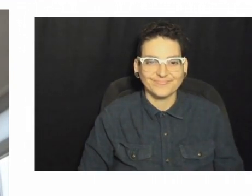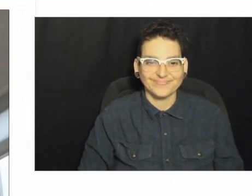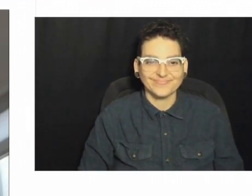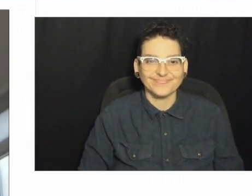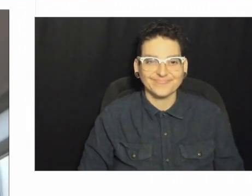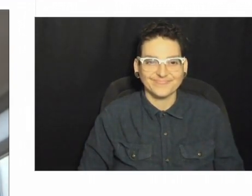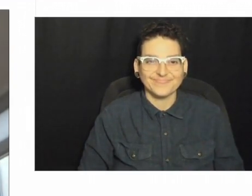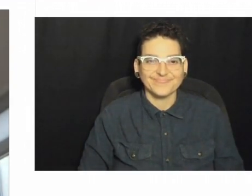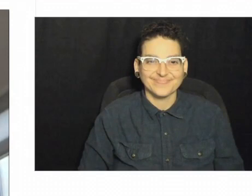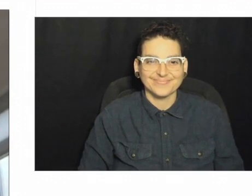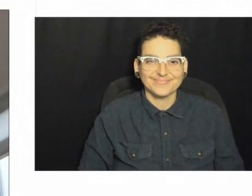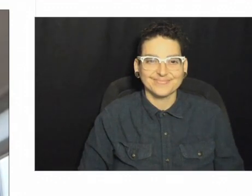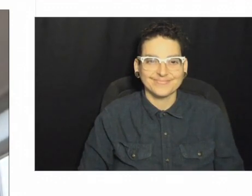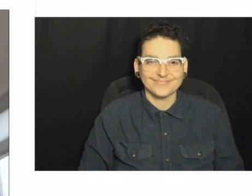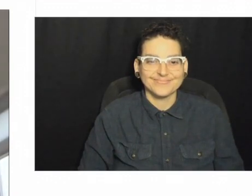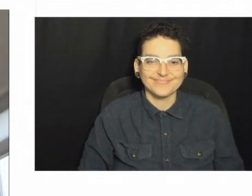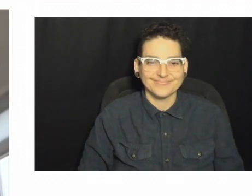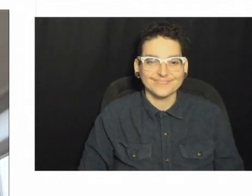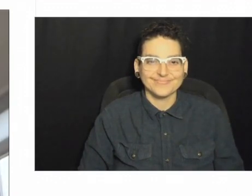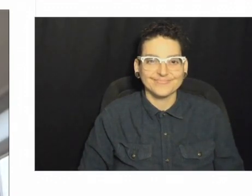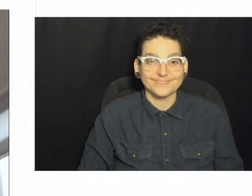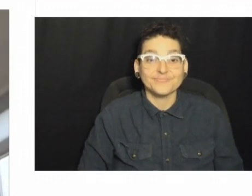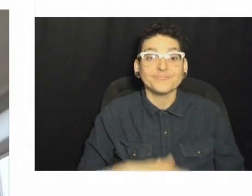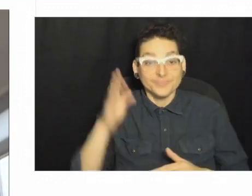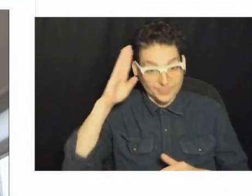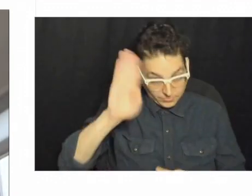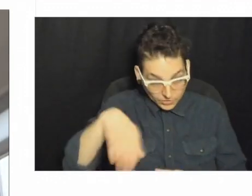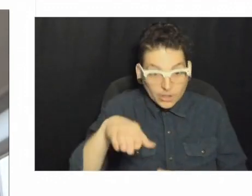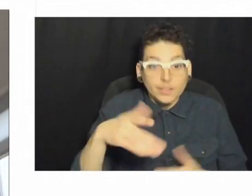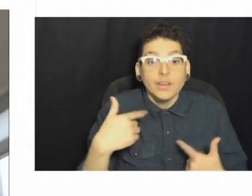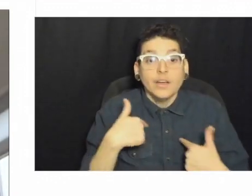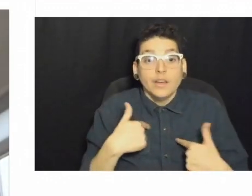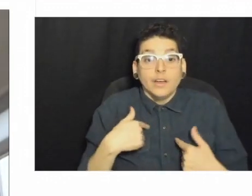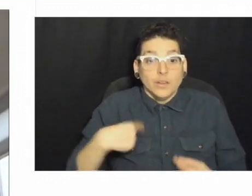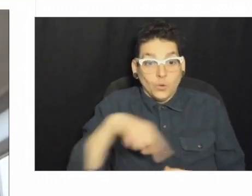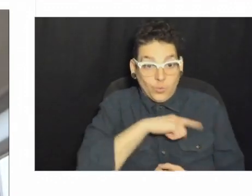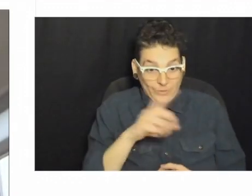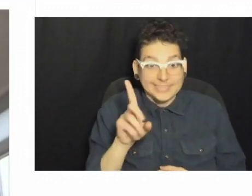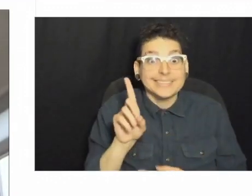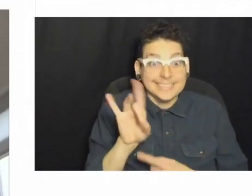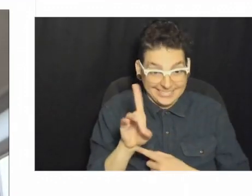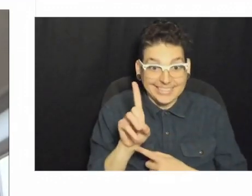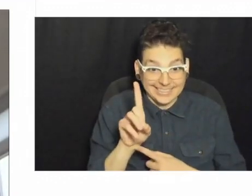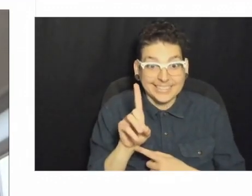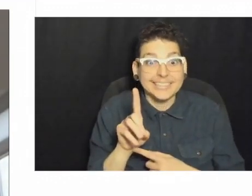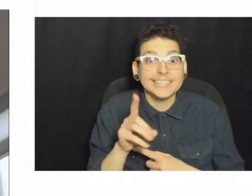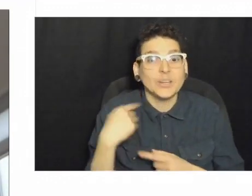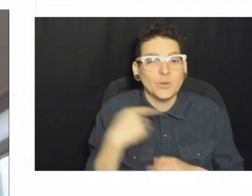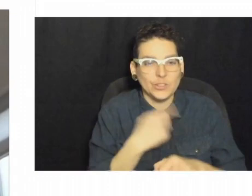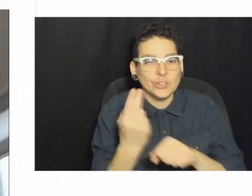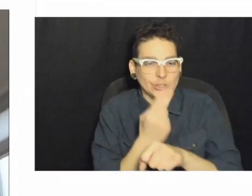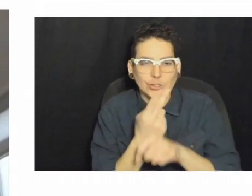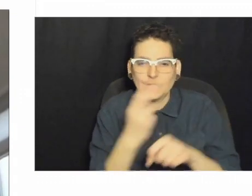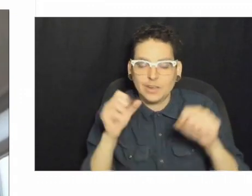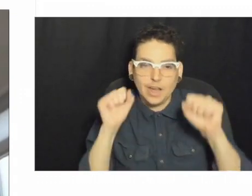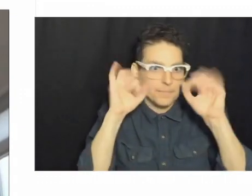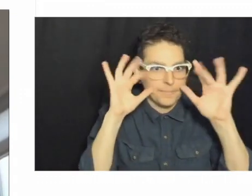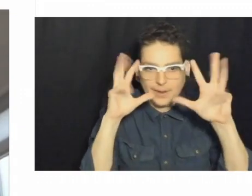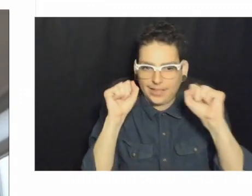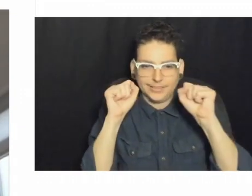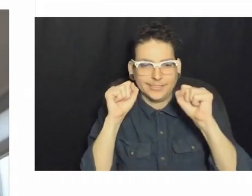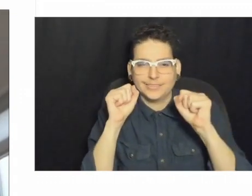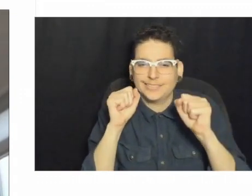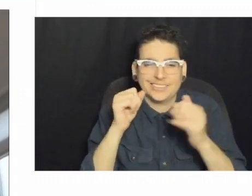And just to note that we did grab some of Wade's amazing illustrations from yesterday's discussions and put them